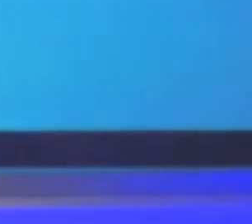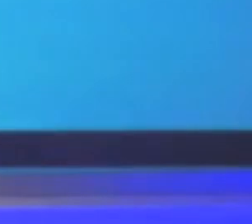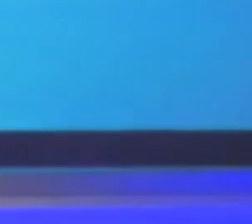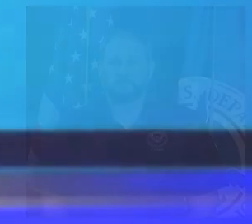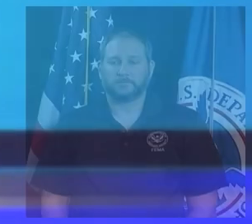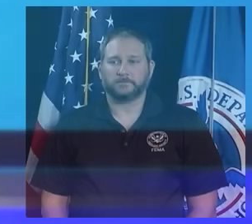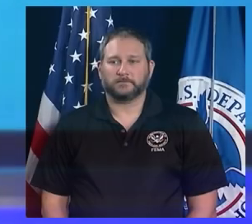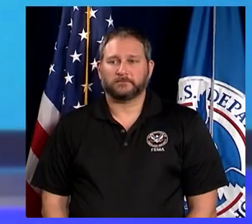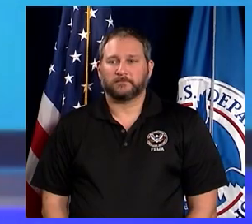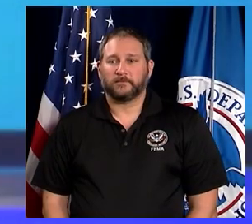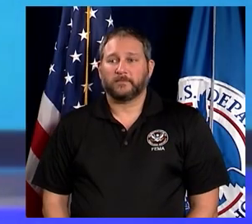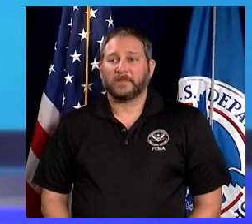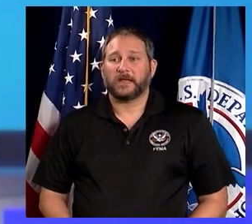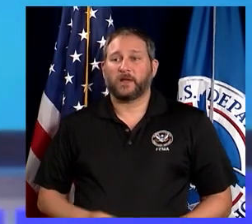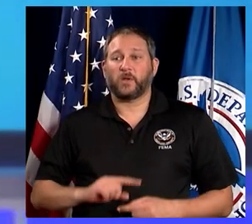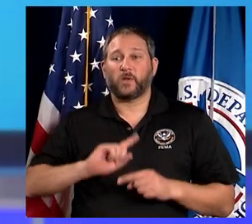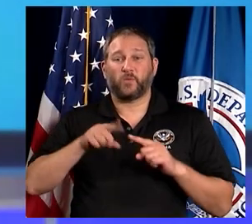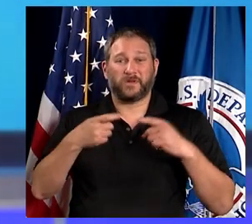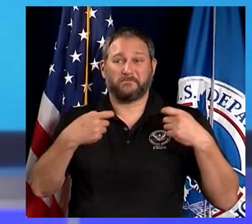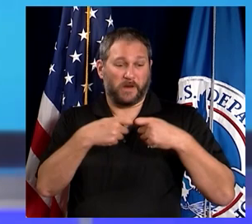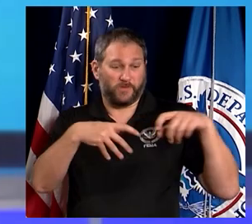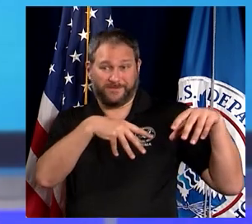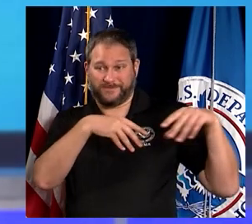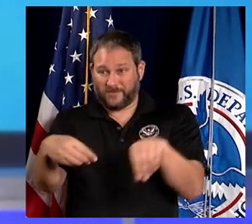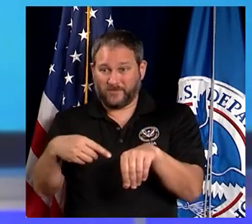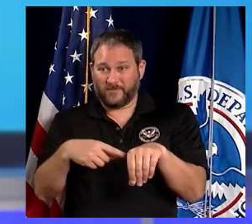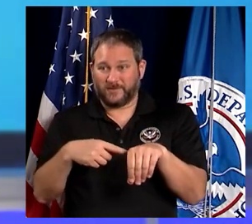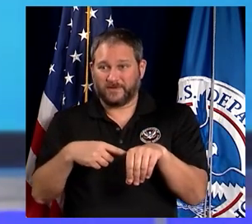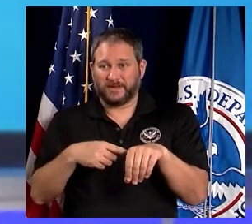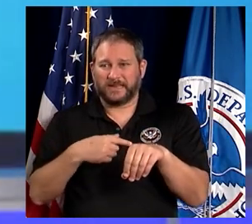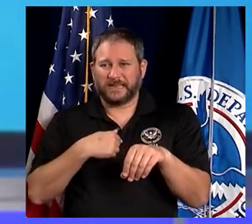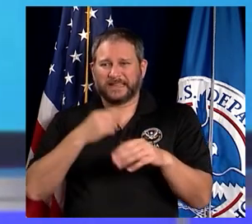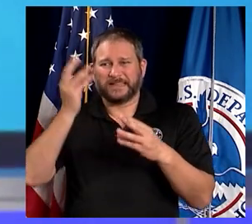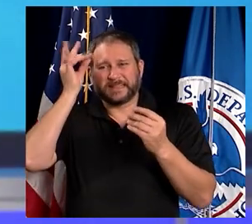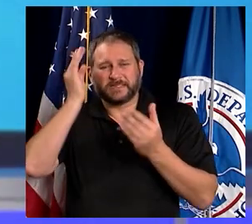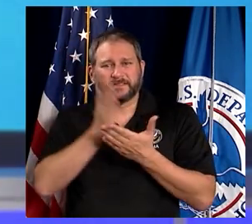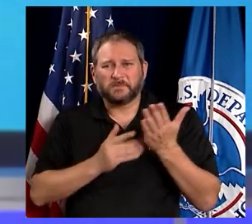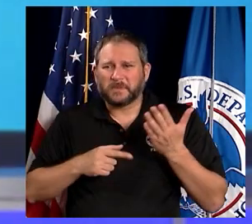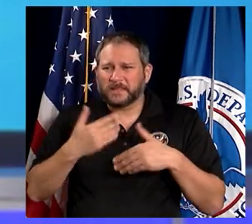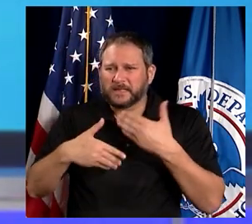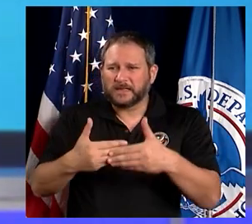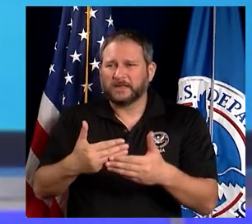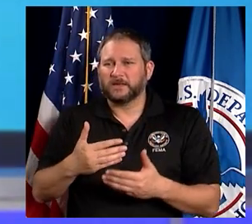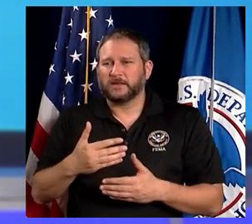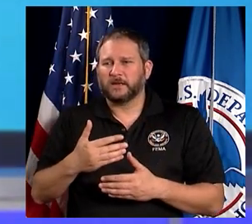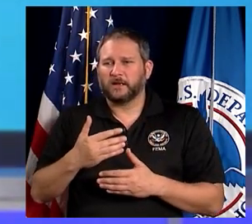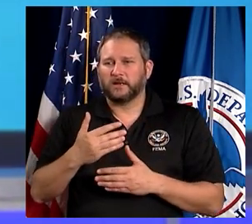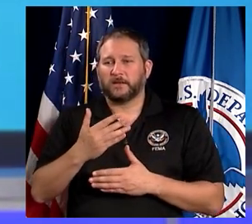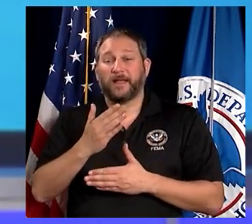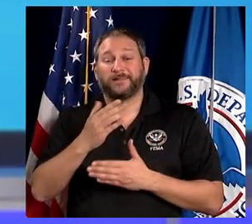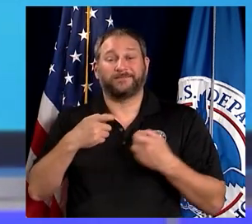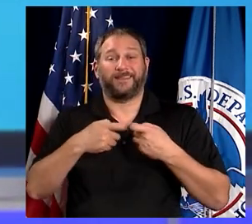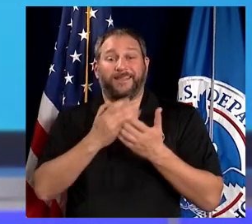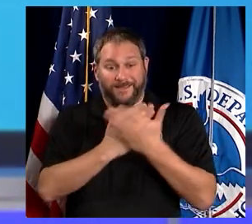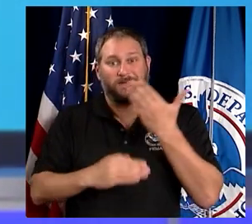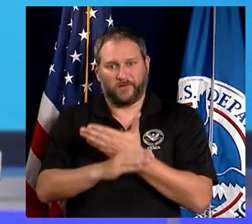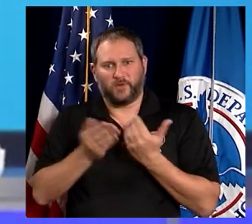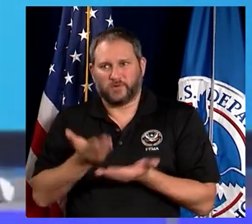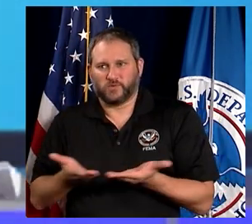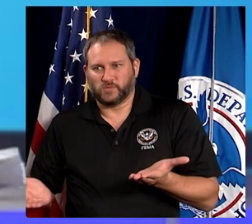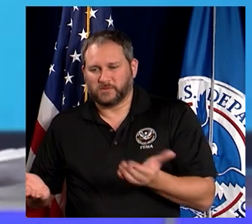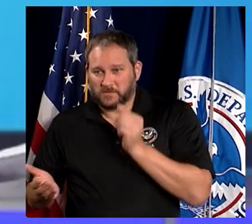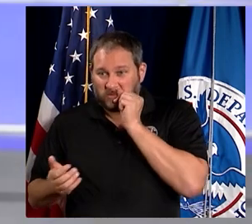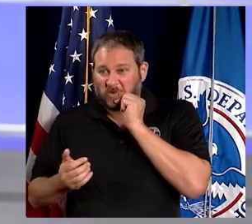Once the power goes out, I think some of these, thinking through some of these sort of analog tools that could be brought to the impacted community is